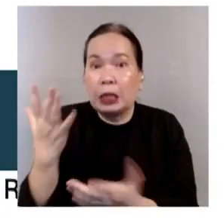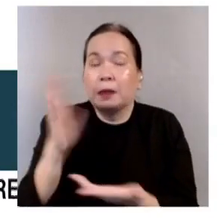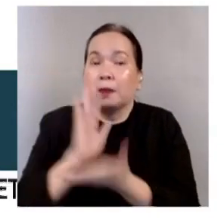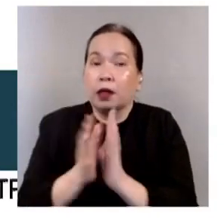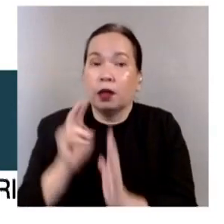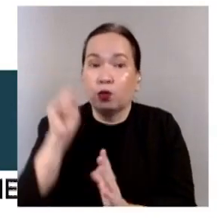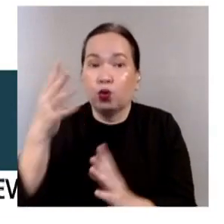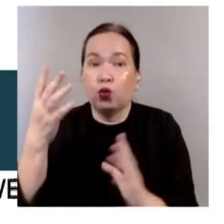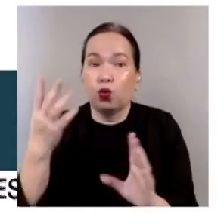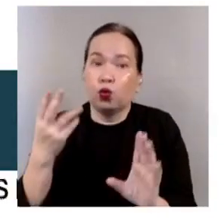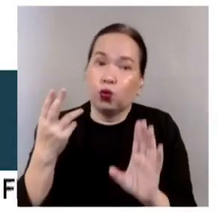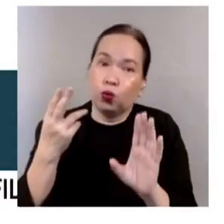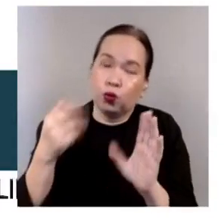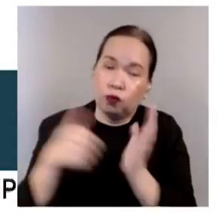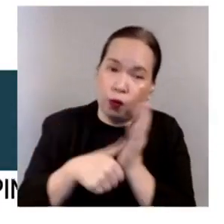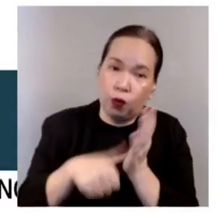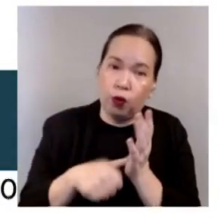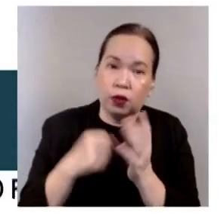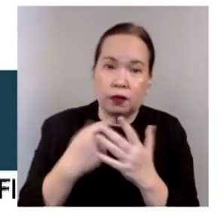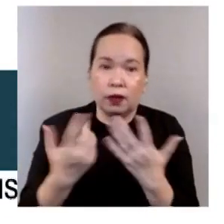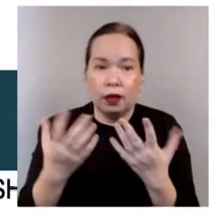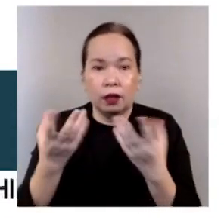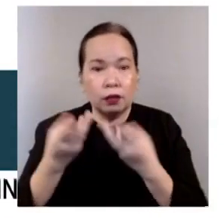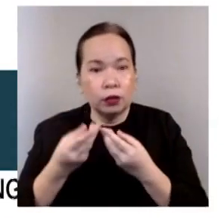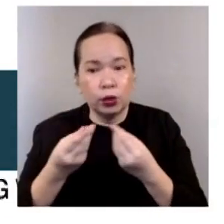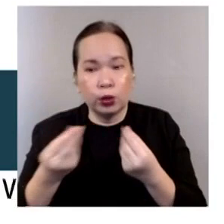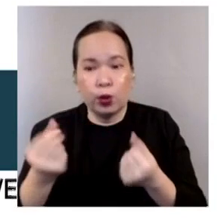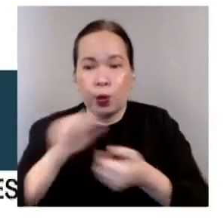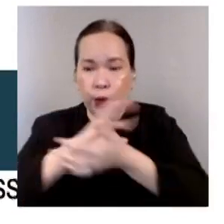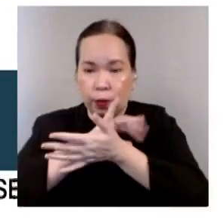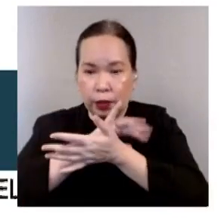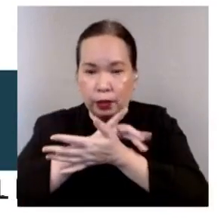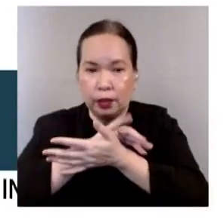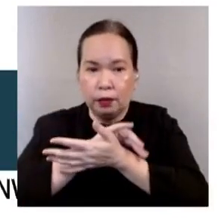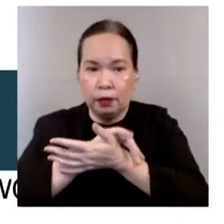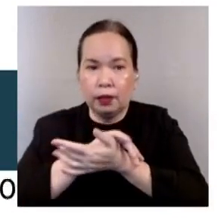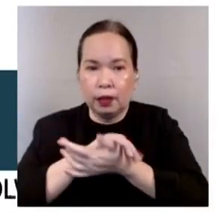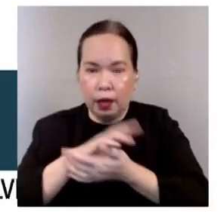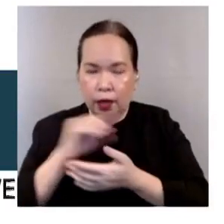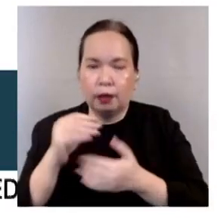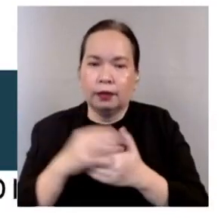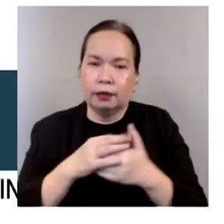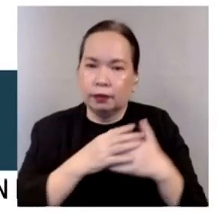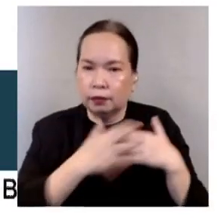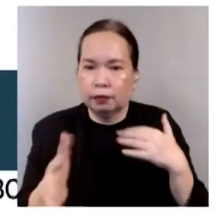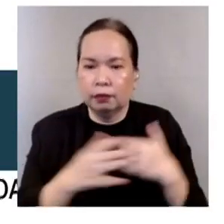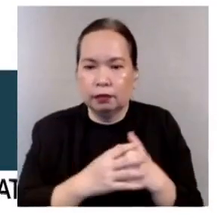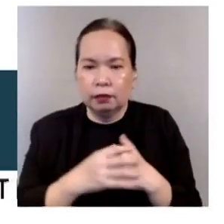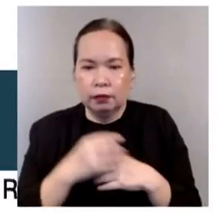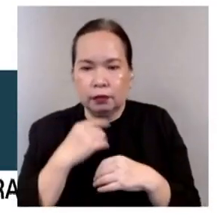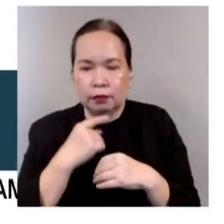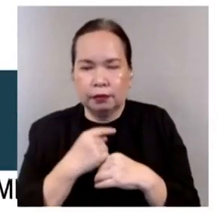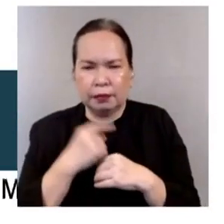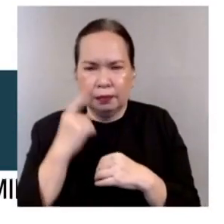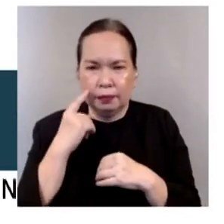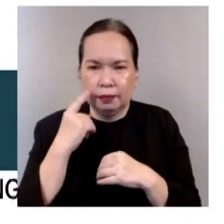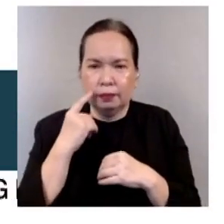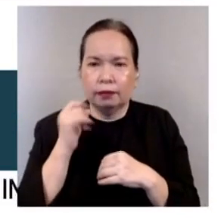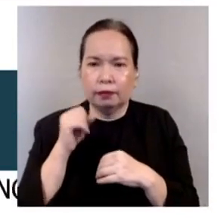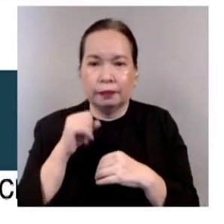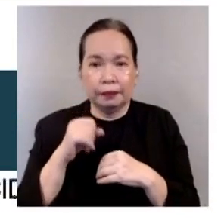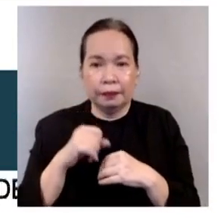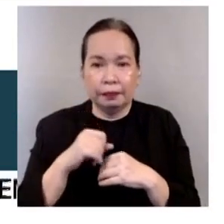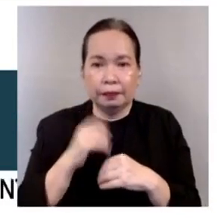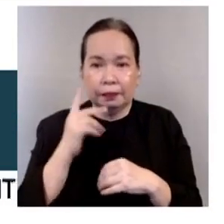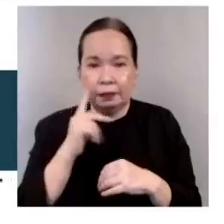you know, we step away from the pandemic and move forward? Actually, Carmina, no, we have a very